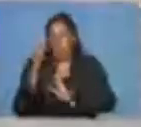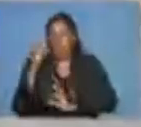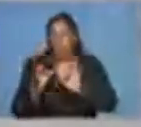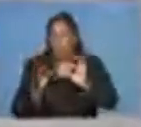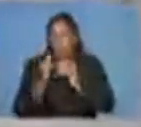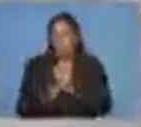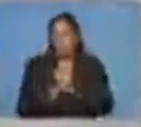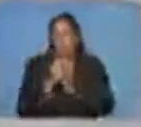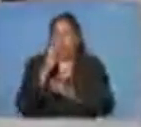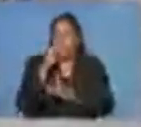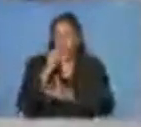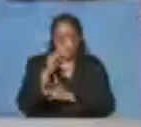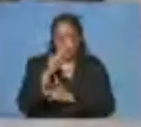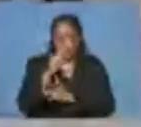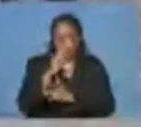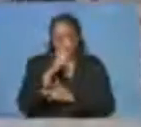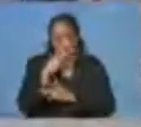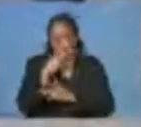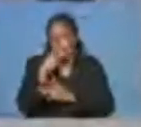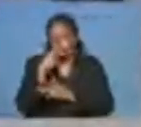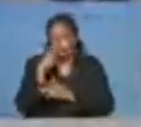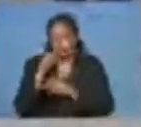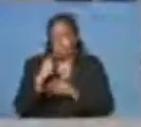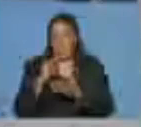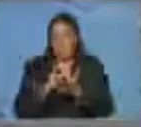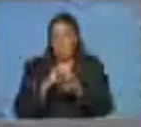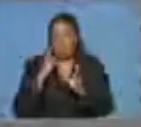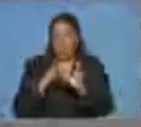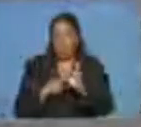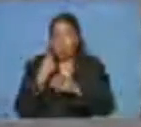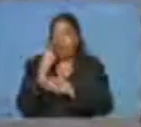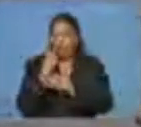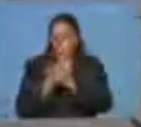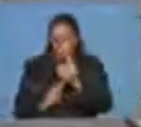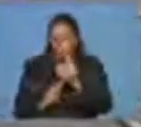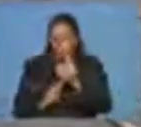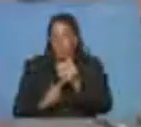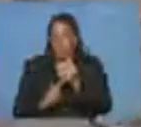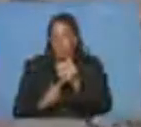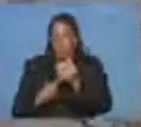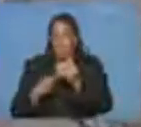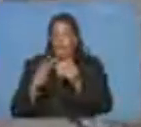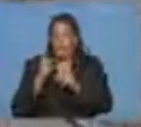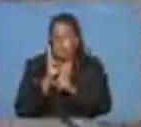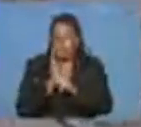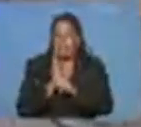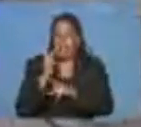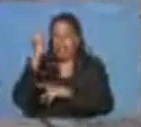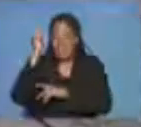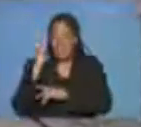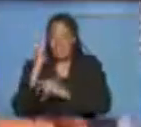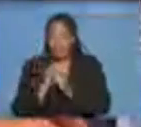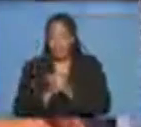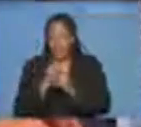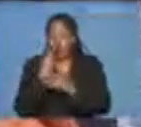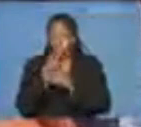the Montel Heights incident, Johnson gave this update in addition to confirming both victims were teens. The two persons were